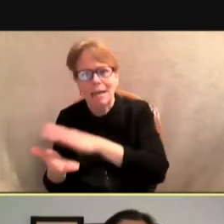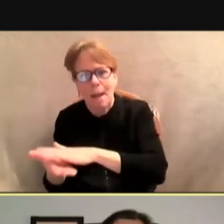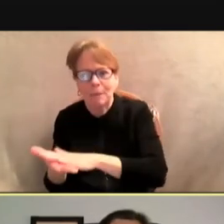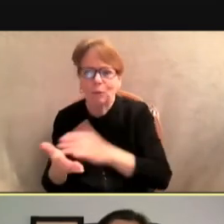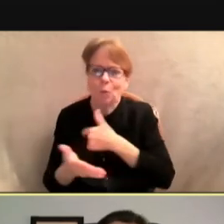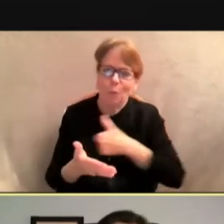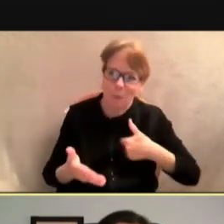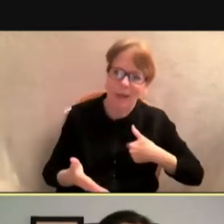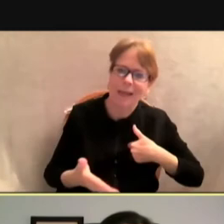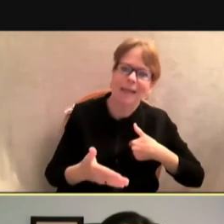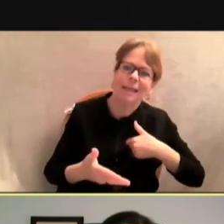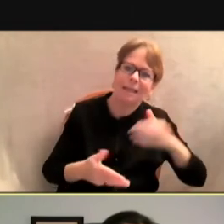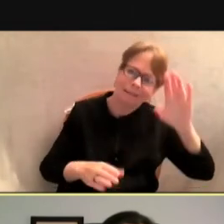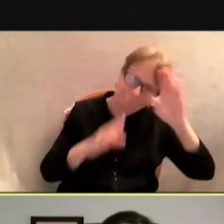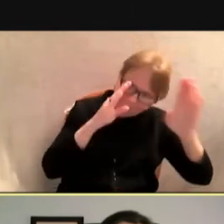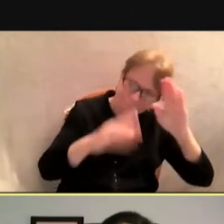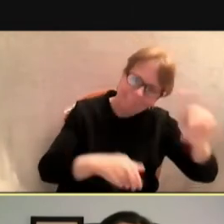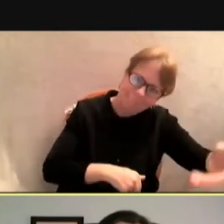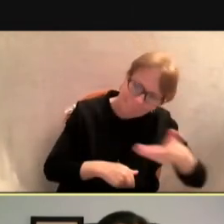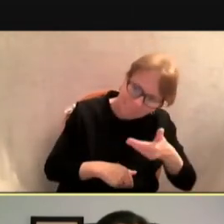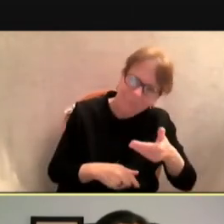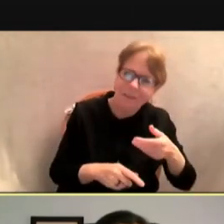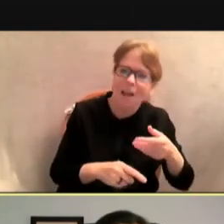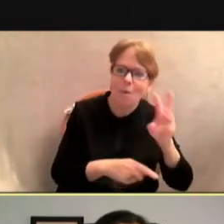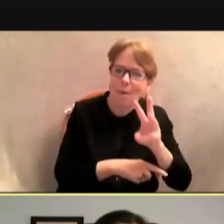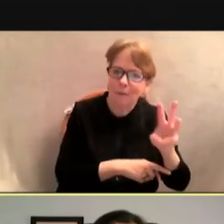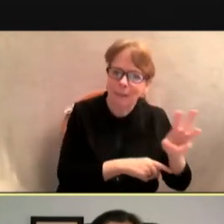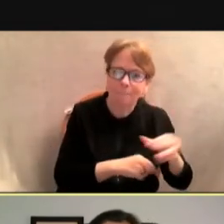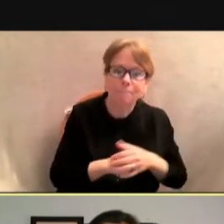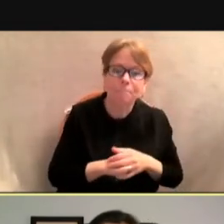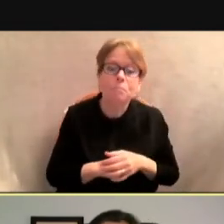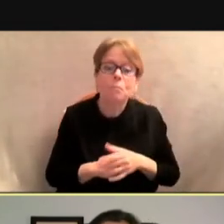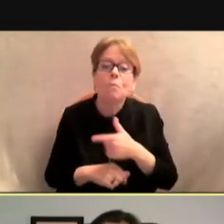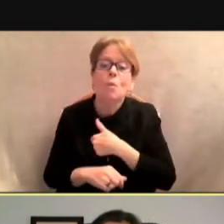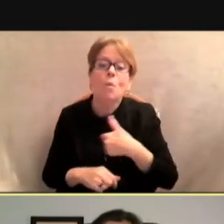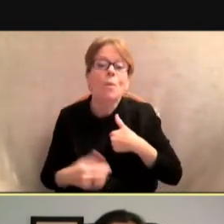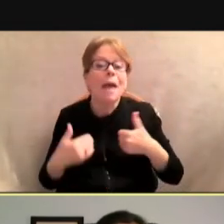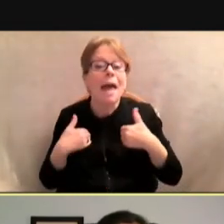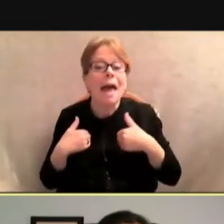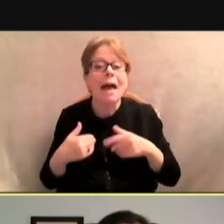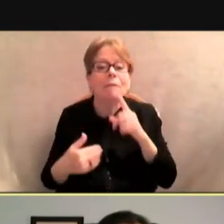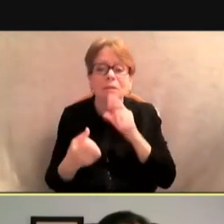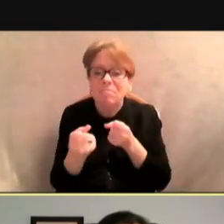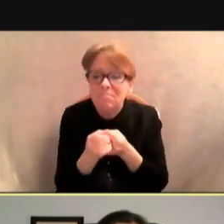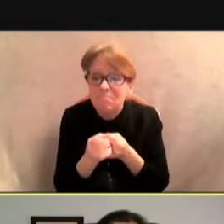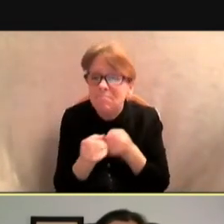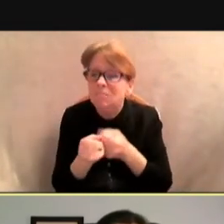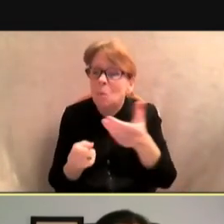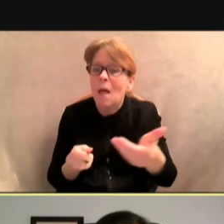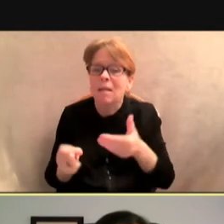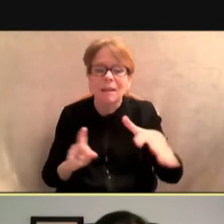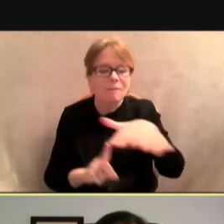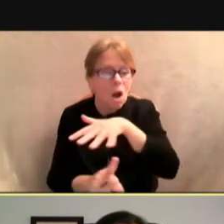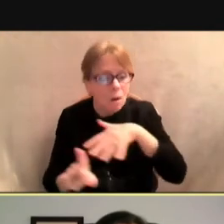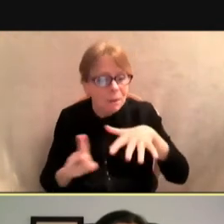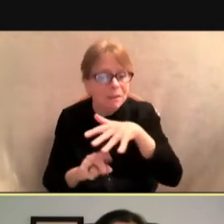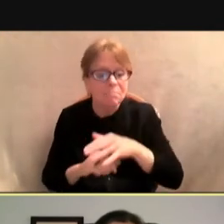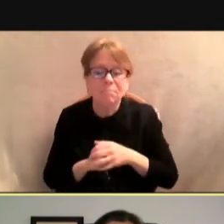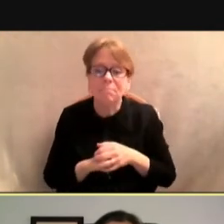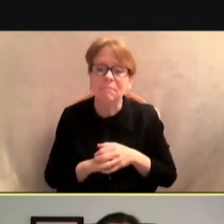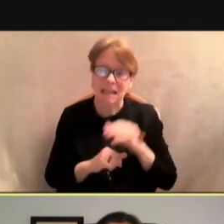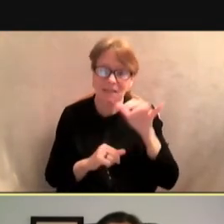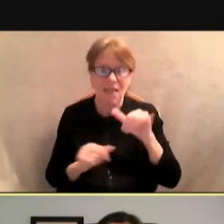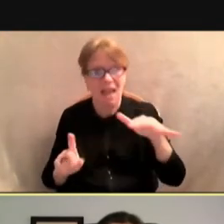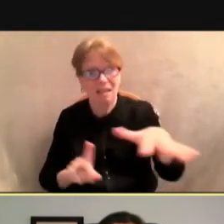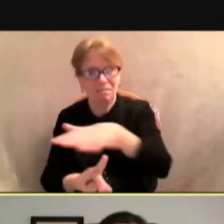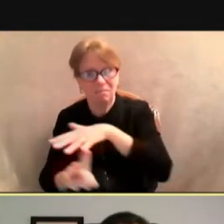The office works with students and trains faculty in working with students, creating an affirming and welcoming environment. It is within this environment that we have been able